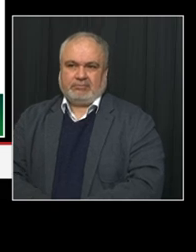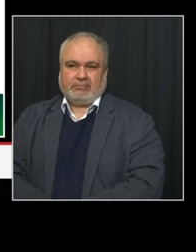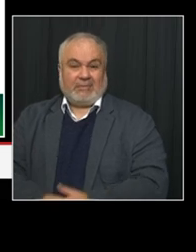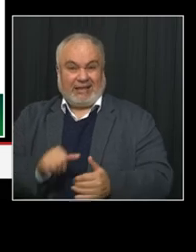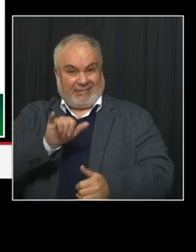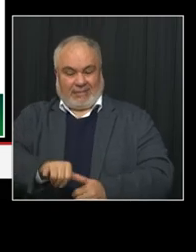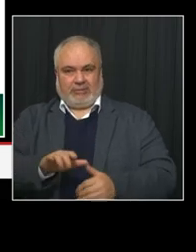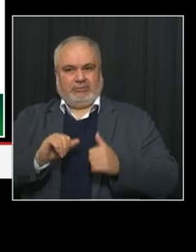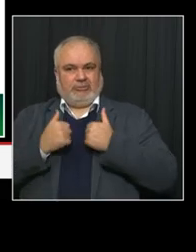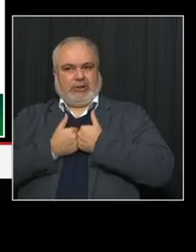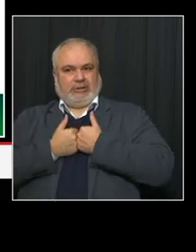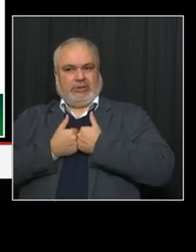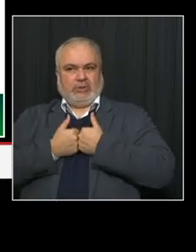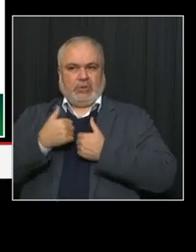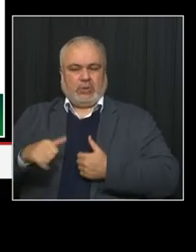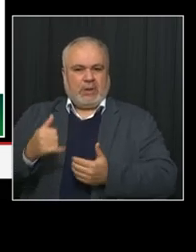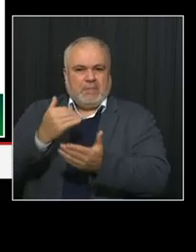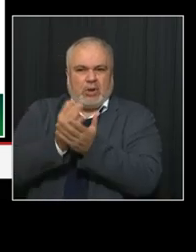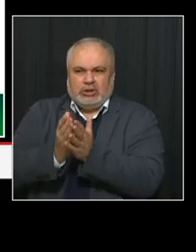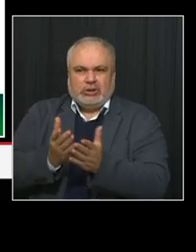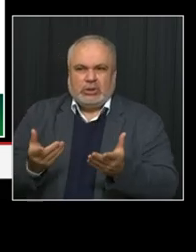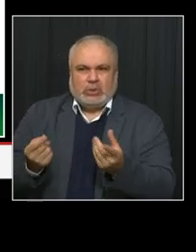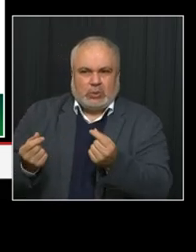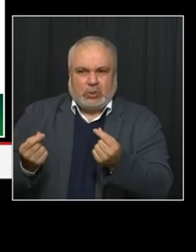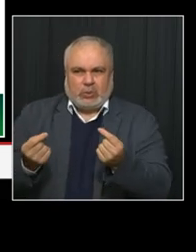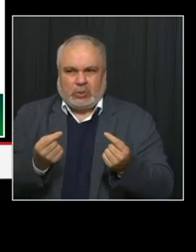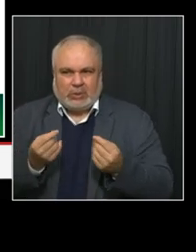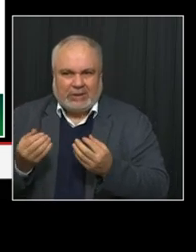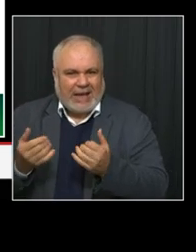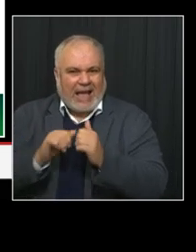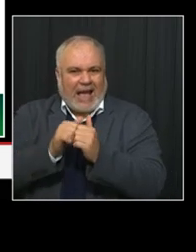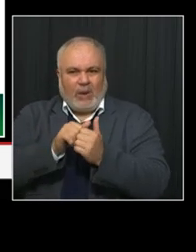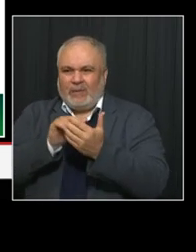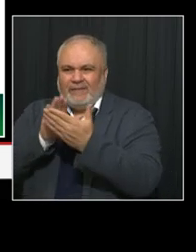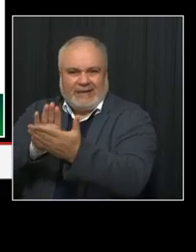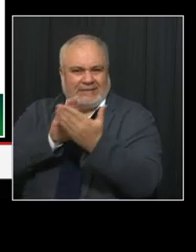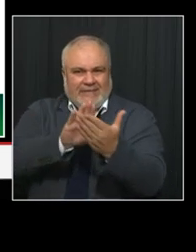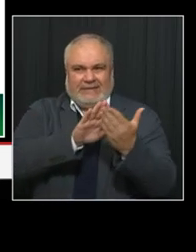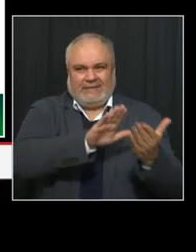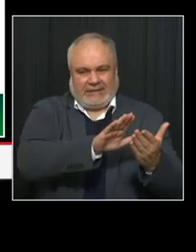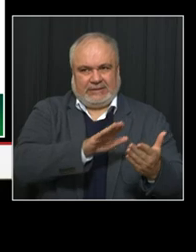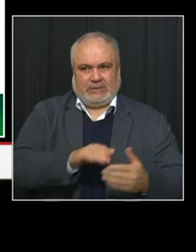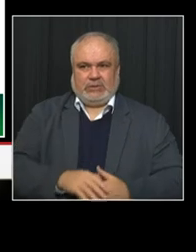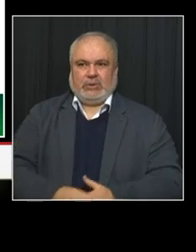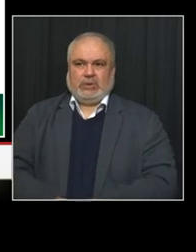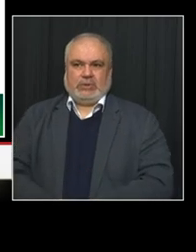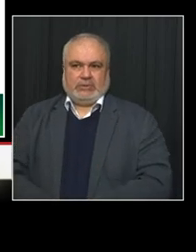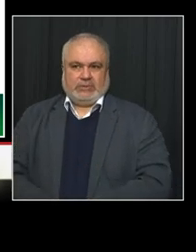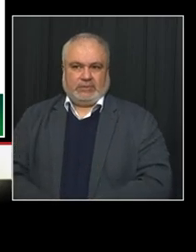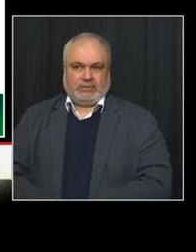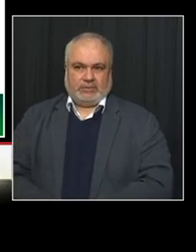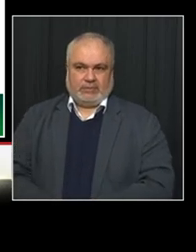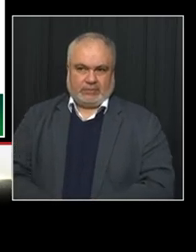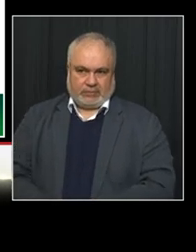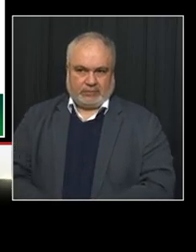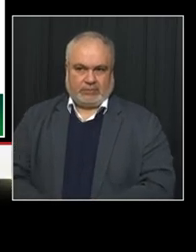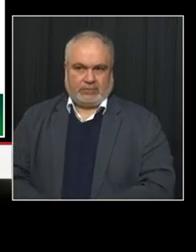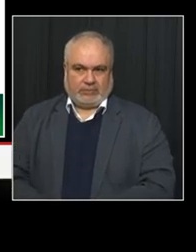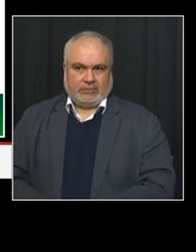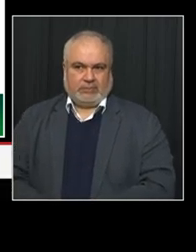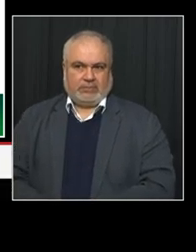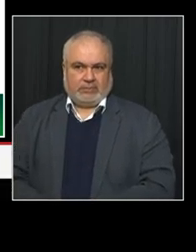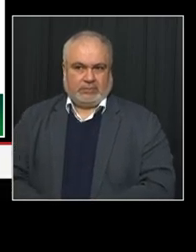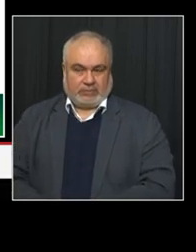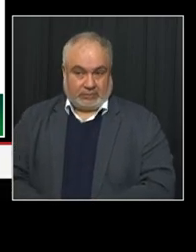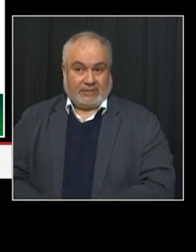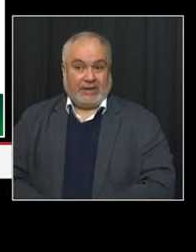in addition to all of the input that we're going to get here today, is those kind of three guiding questions that the city administrator mentioned. So